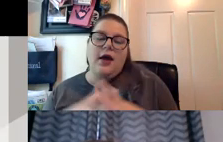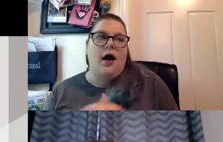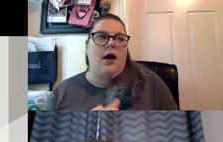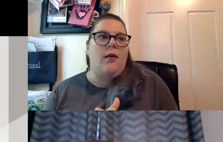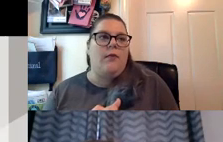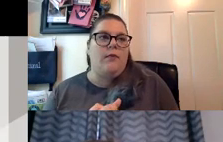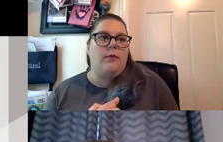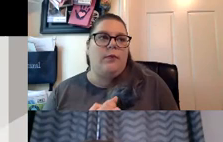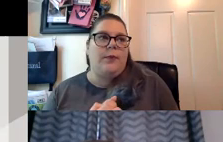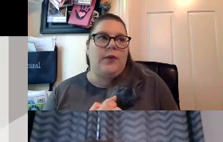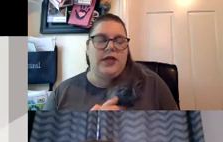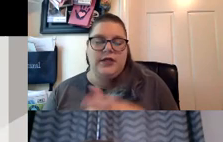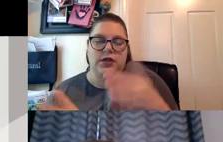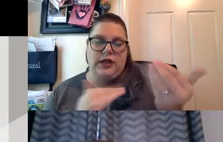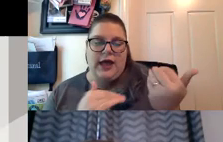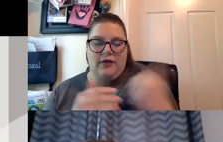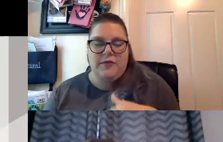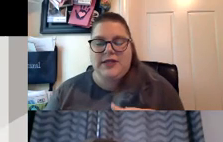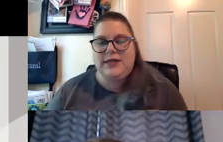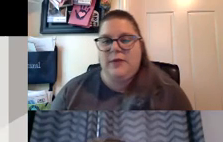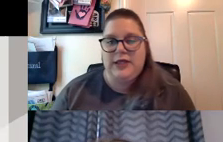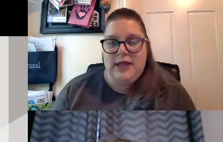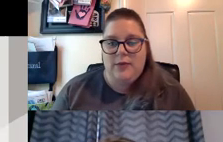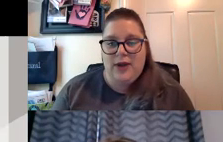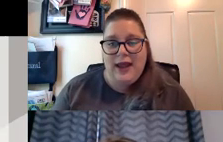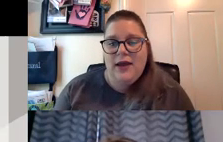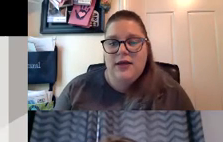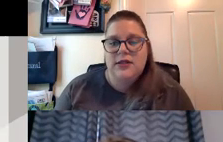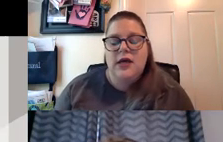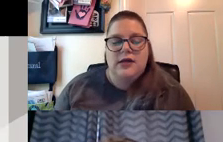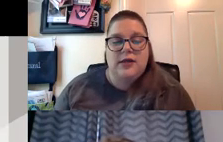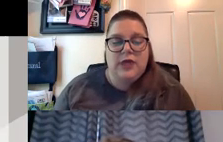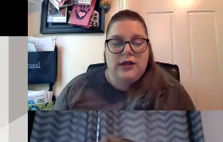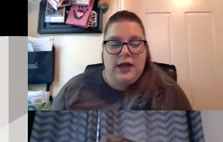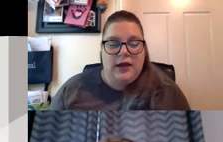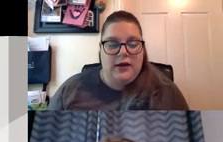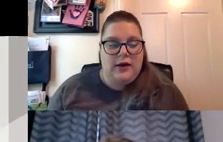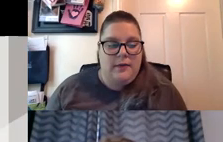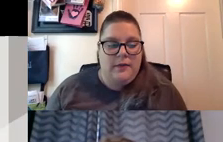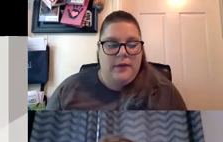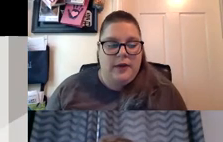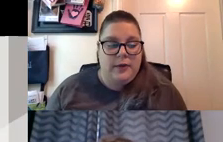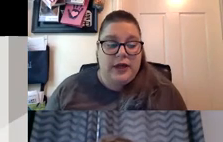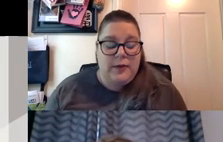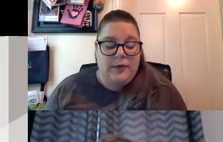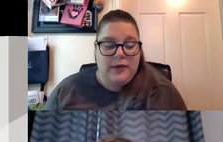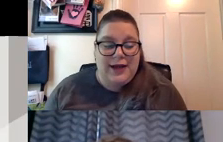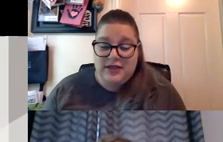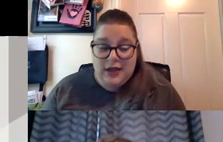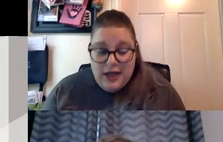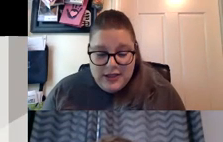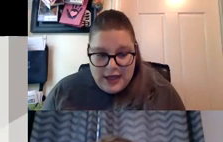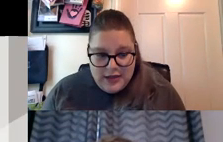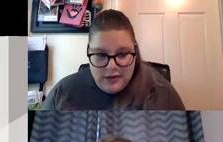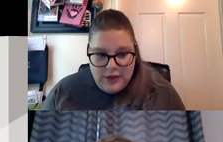pretty. But we need to look at it from an accessibility standpoint. And something like, I'm going to bring up